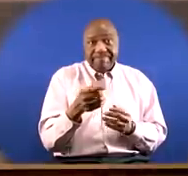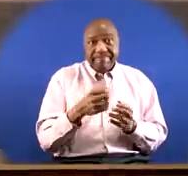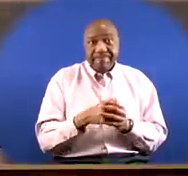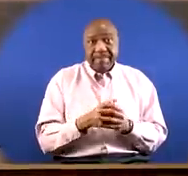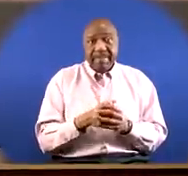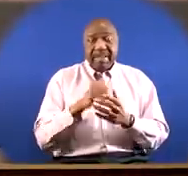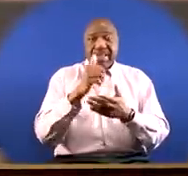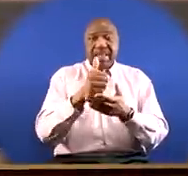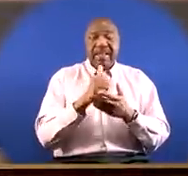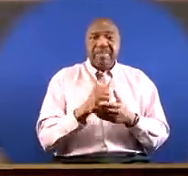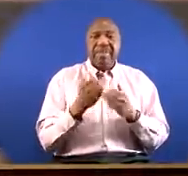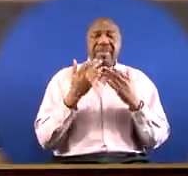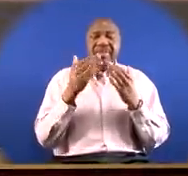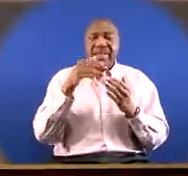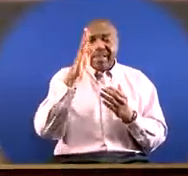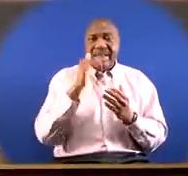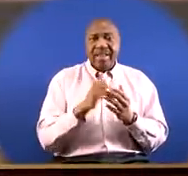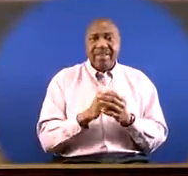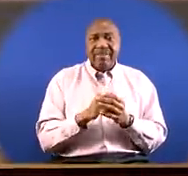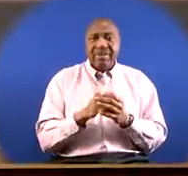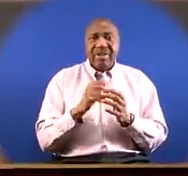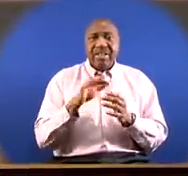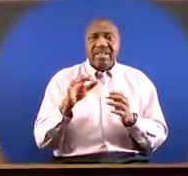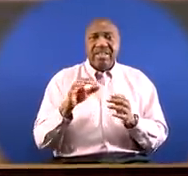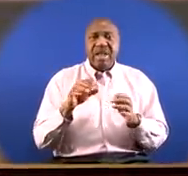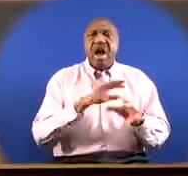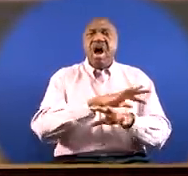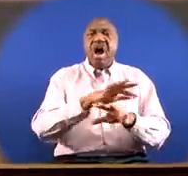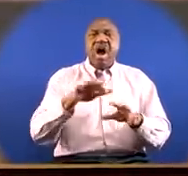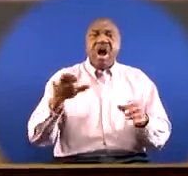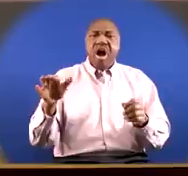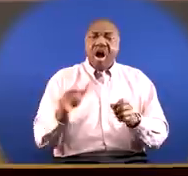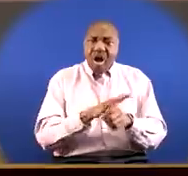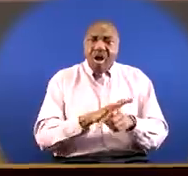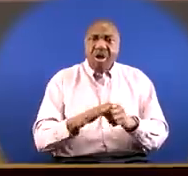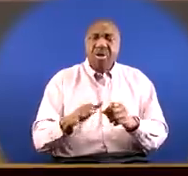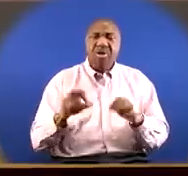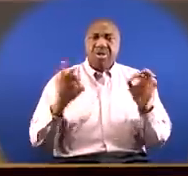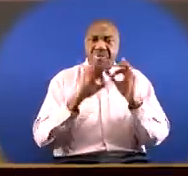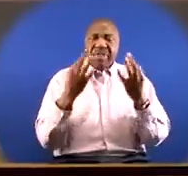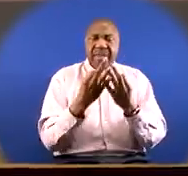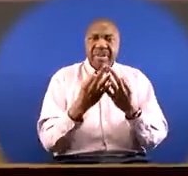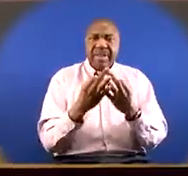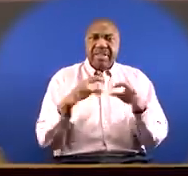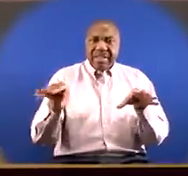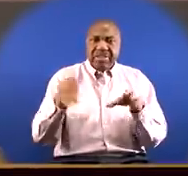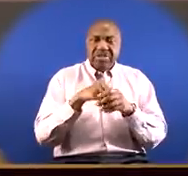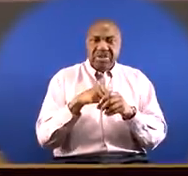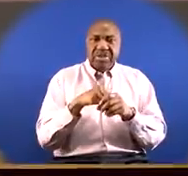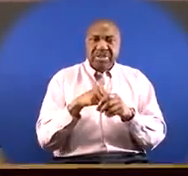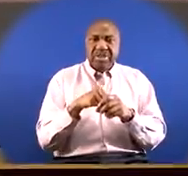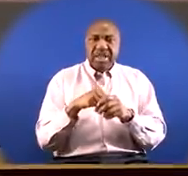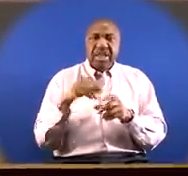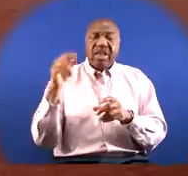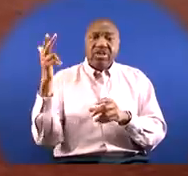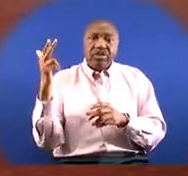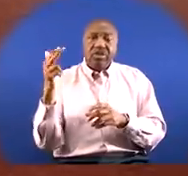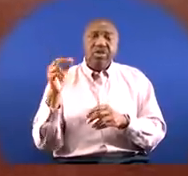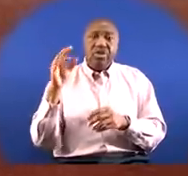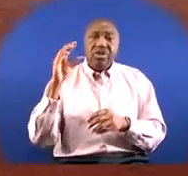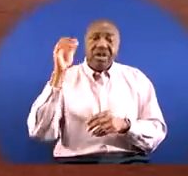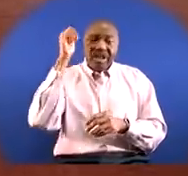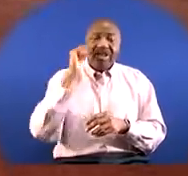And help me thank God for his entire family that has joined him today. His three daughters, his